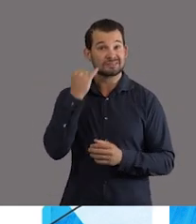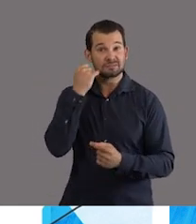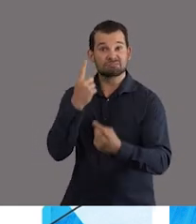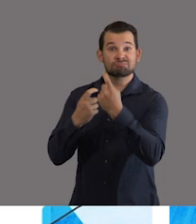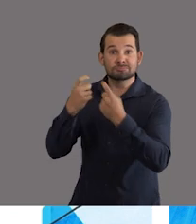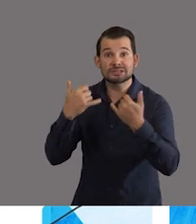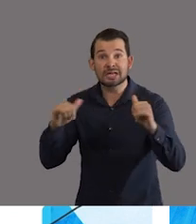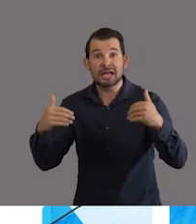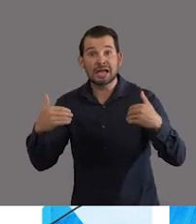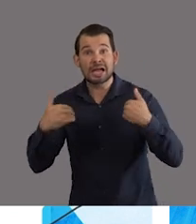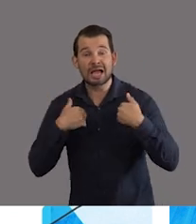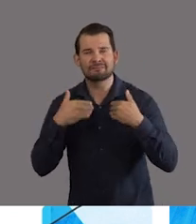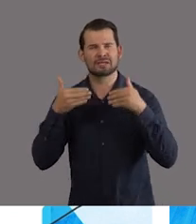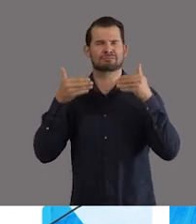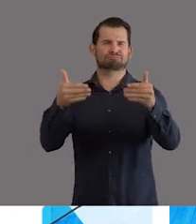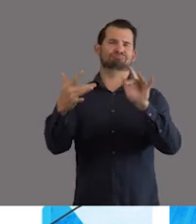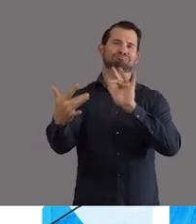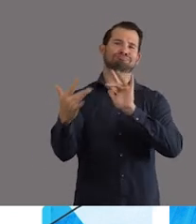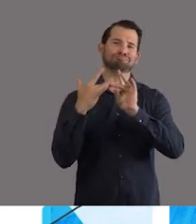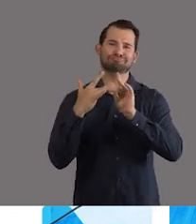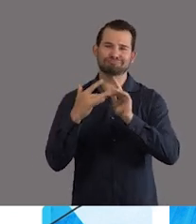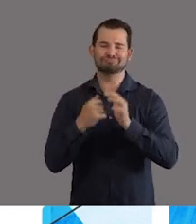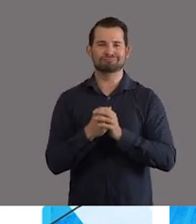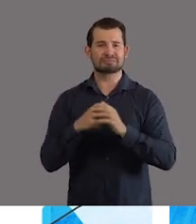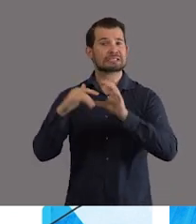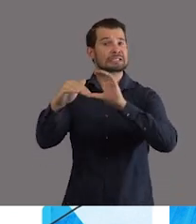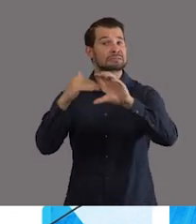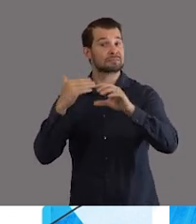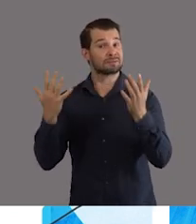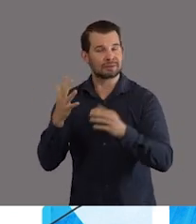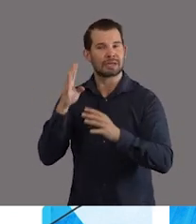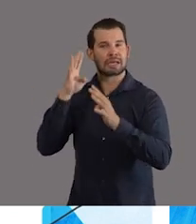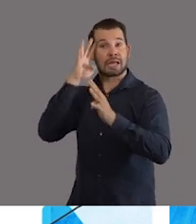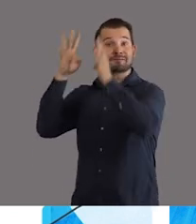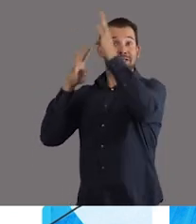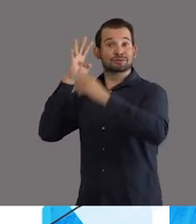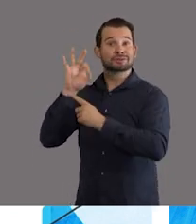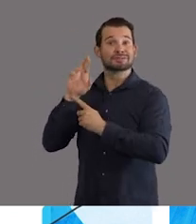If you still have questions, contact us. Email us at